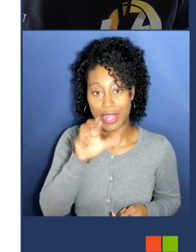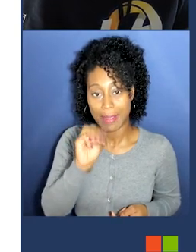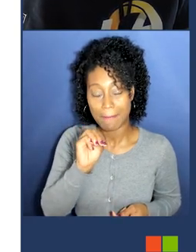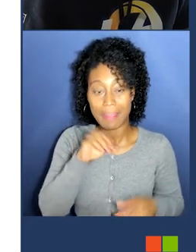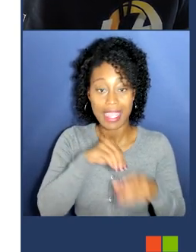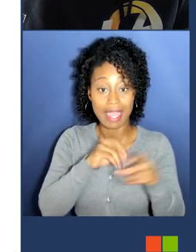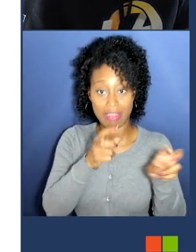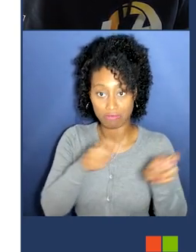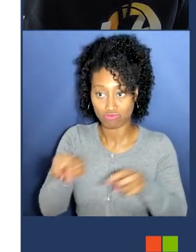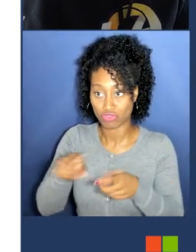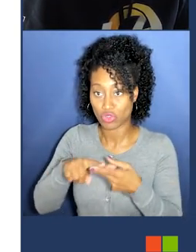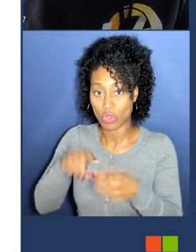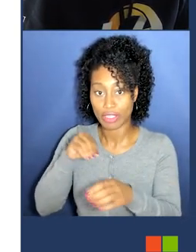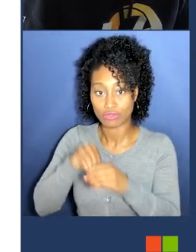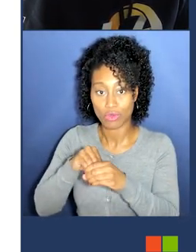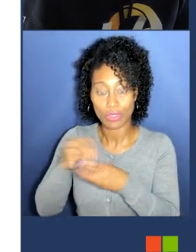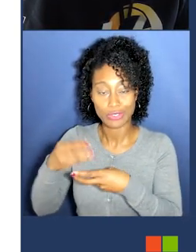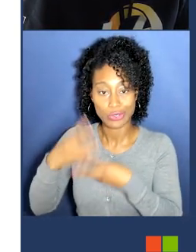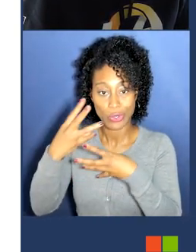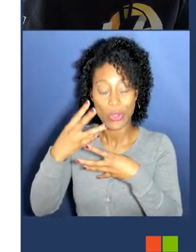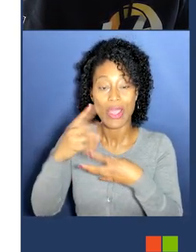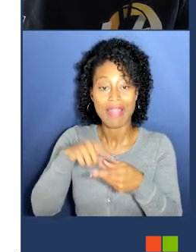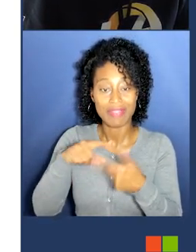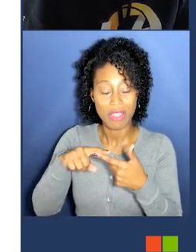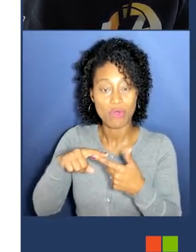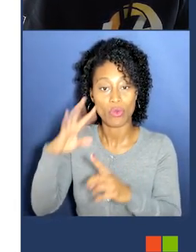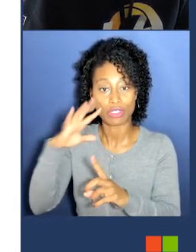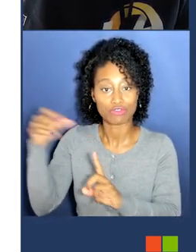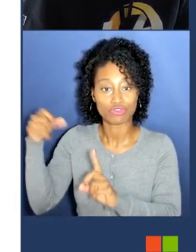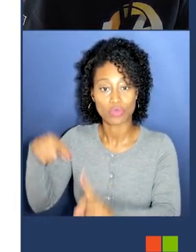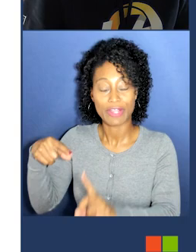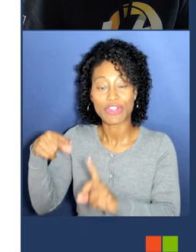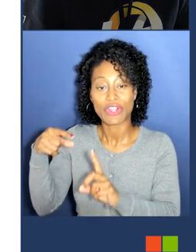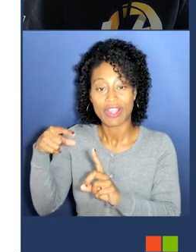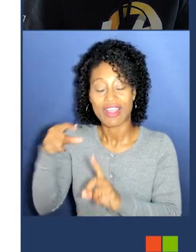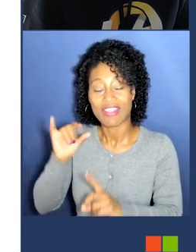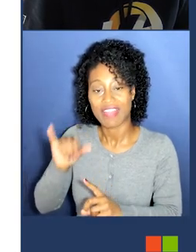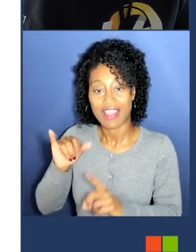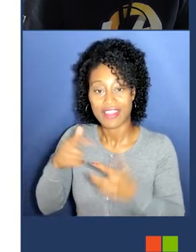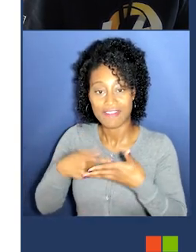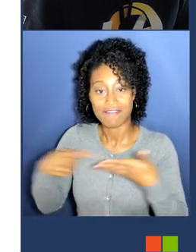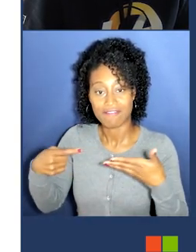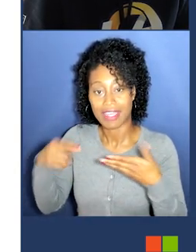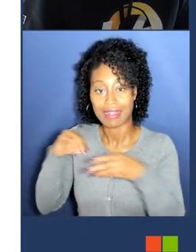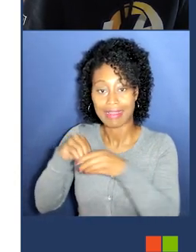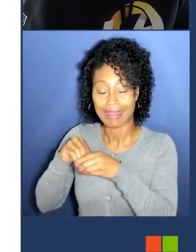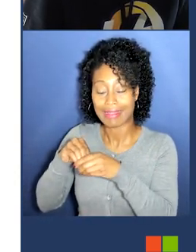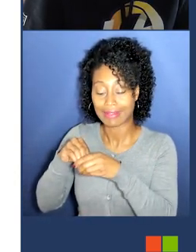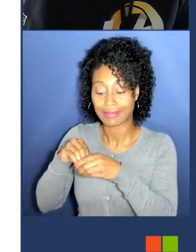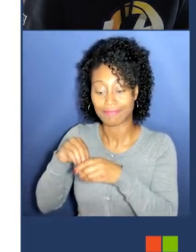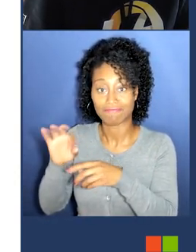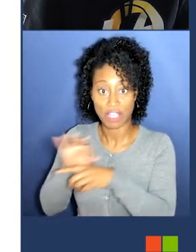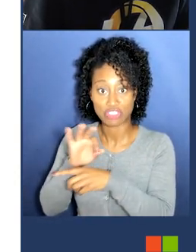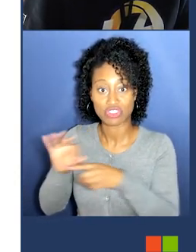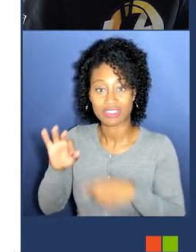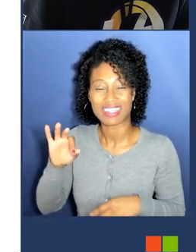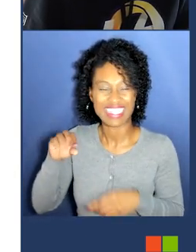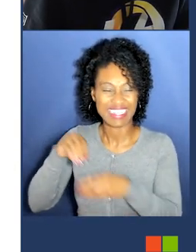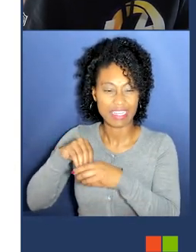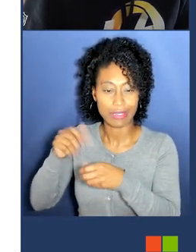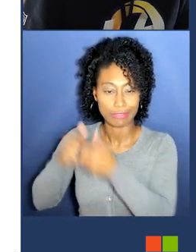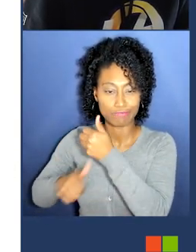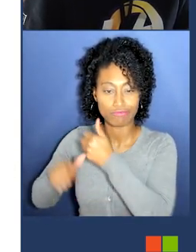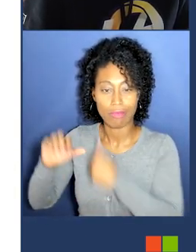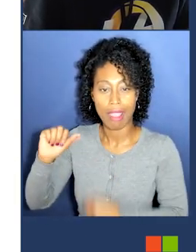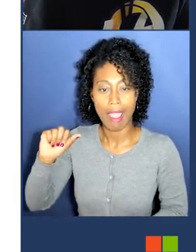is being picked up by, or that will trigger an event ingester as your function, which will